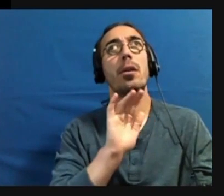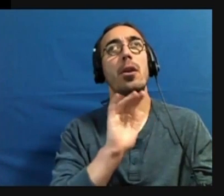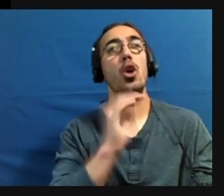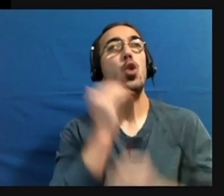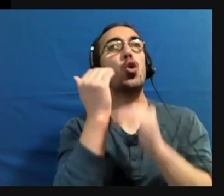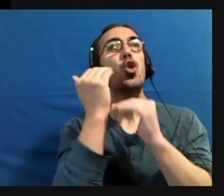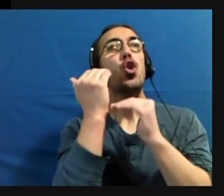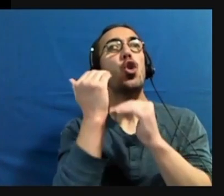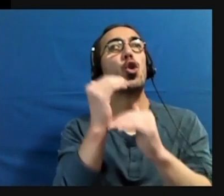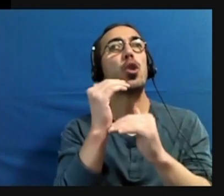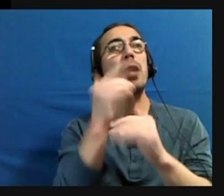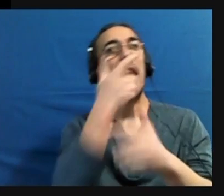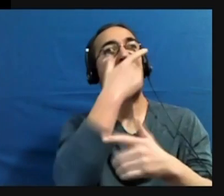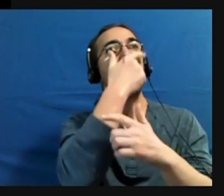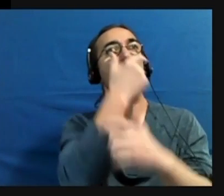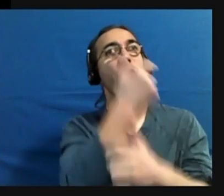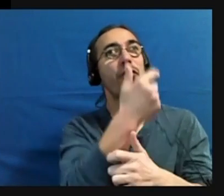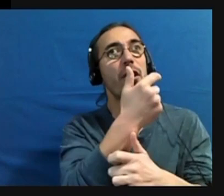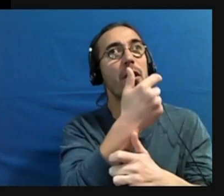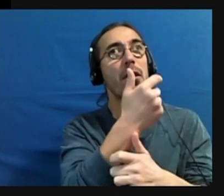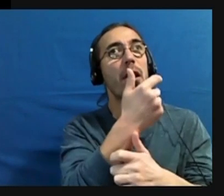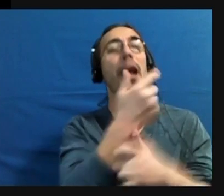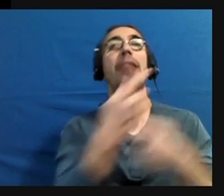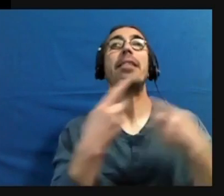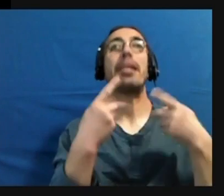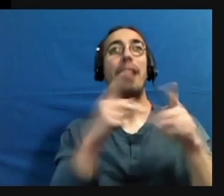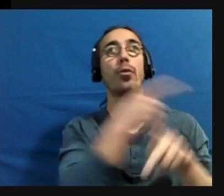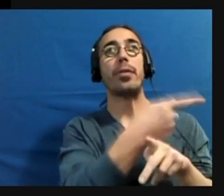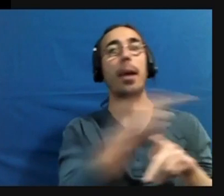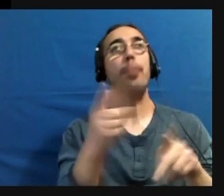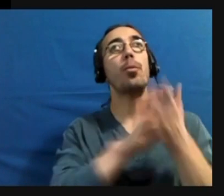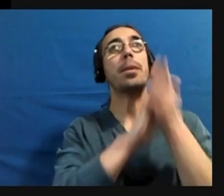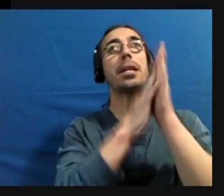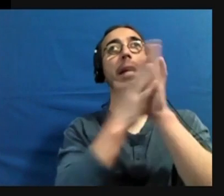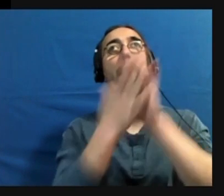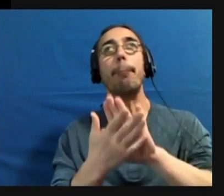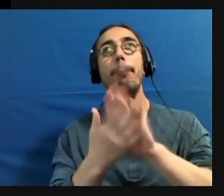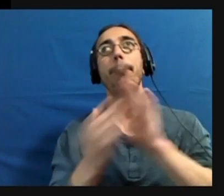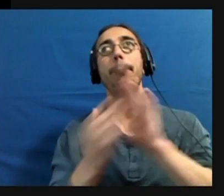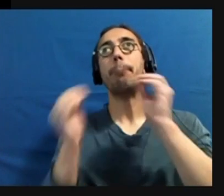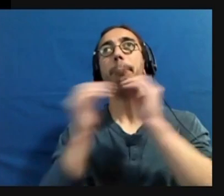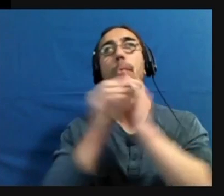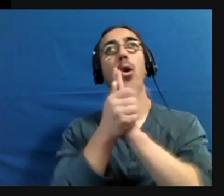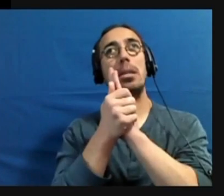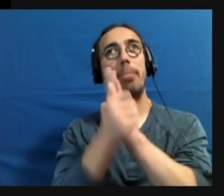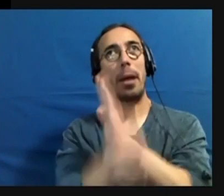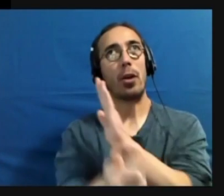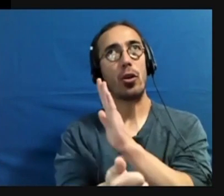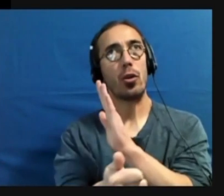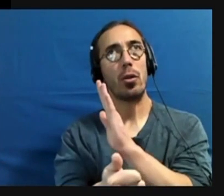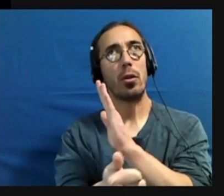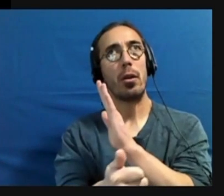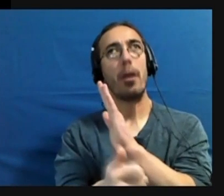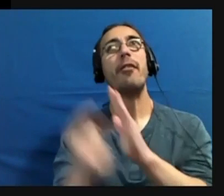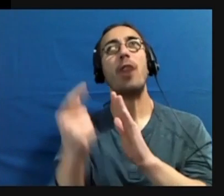restricted and fixated interest is what has allowed them to become an expert in their field,